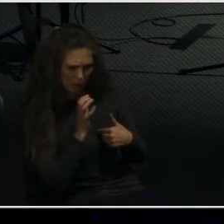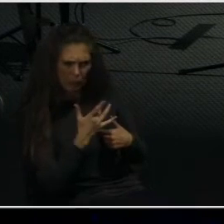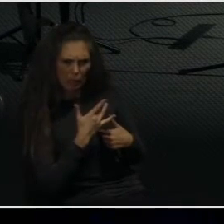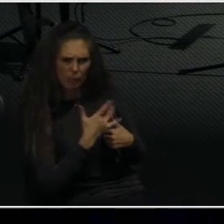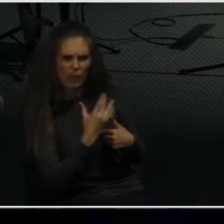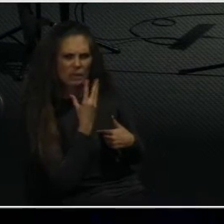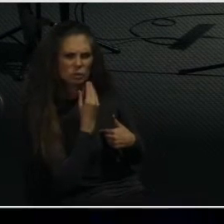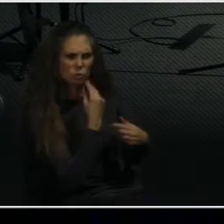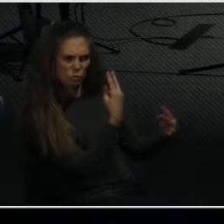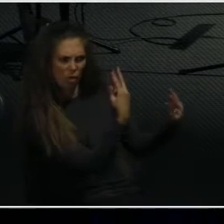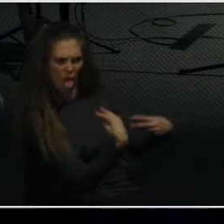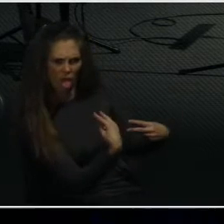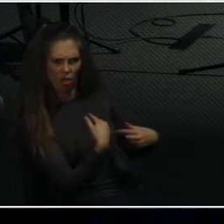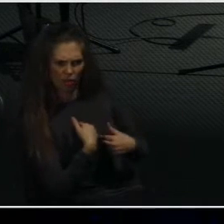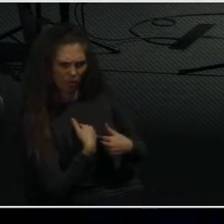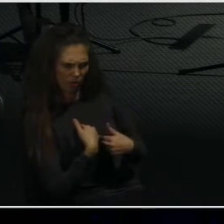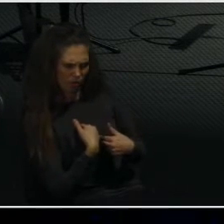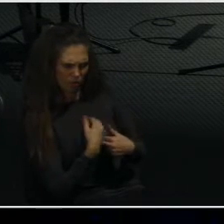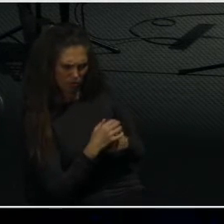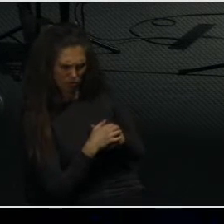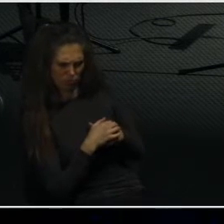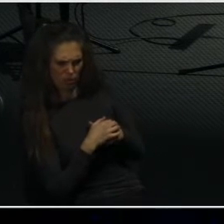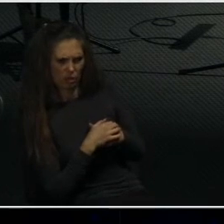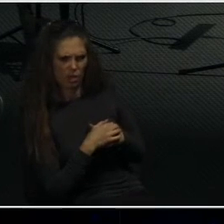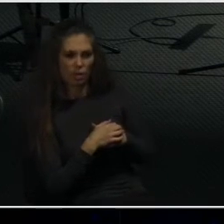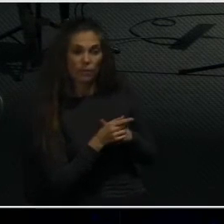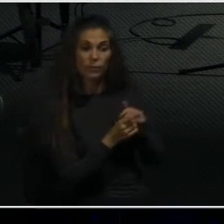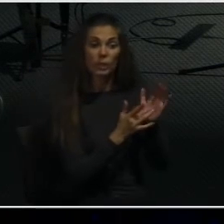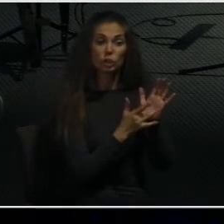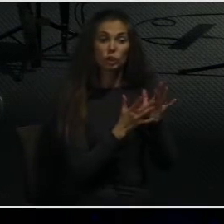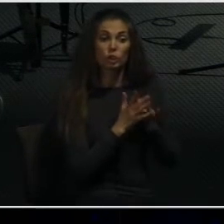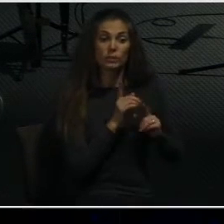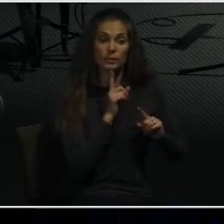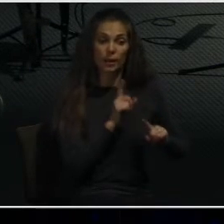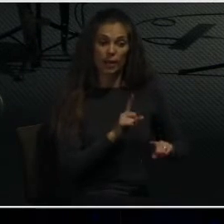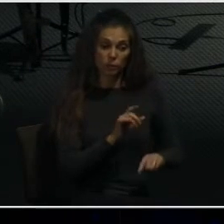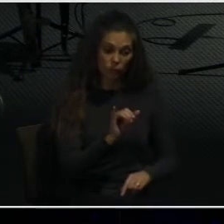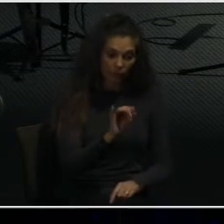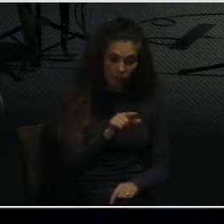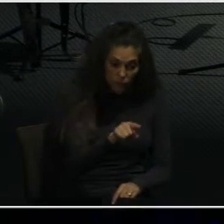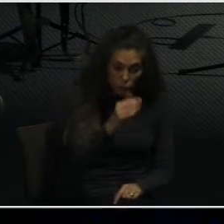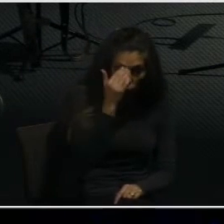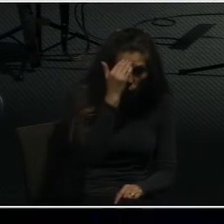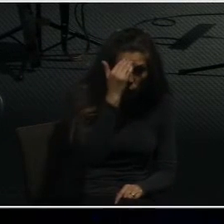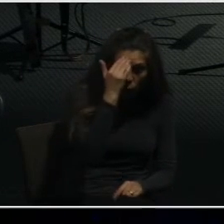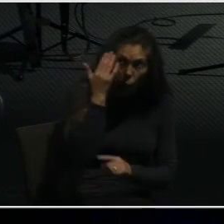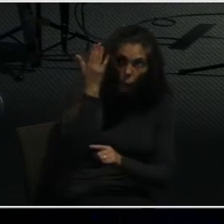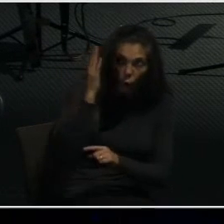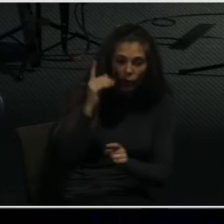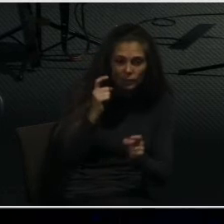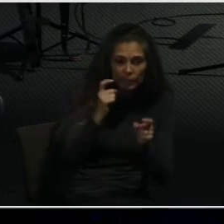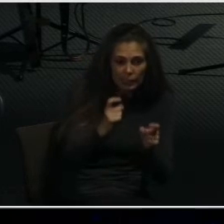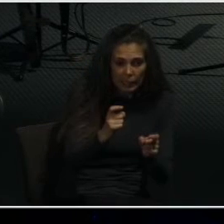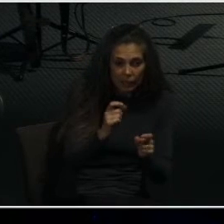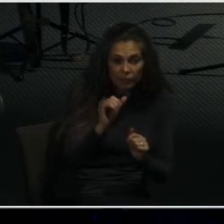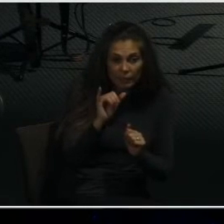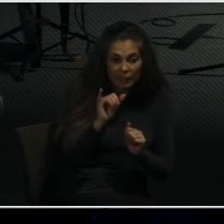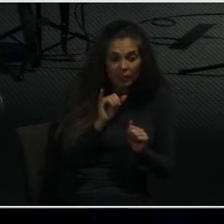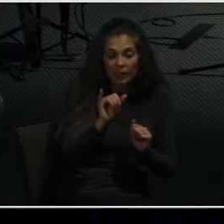And Jesus answered in John 4:10, "If you knew the gift of God and who it is that is saying to you, 'Give me a drink,' you would have asked